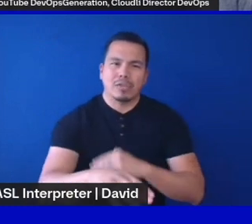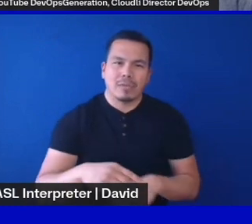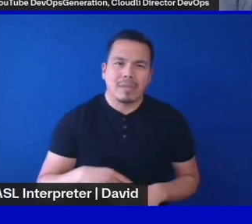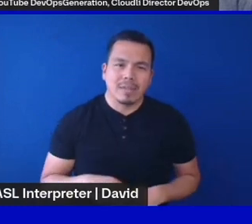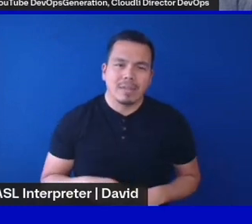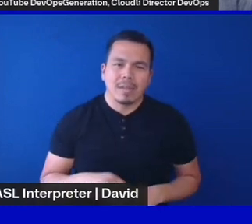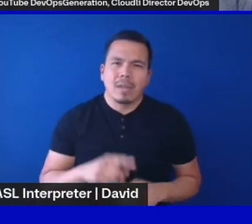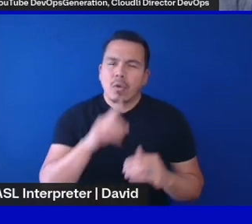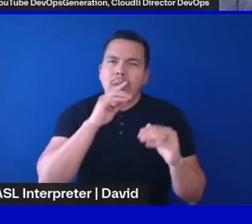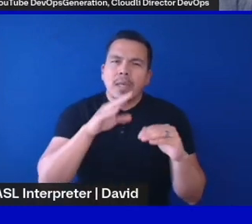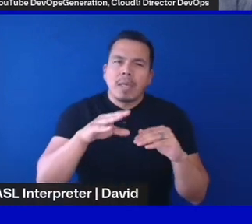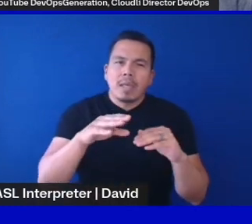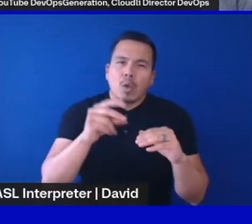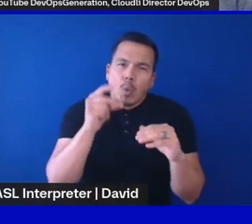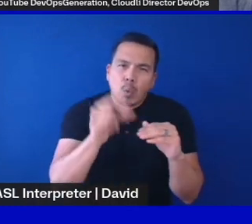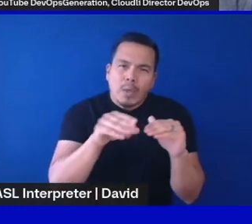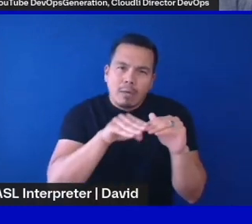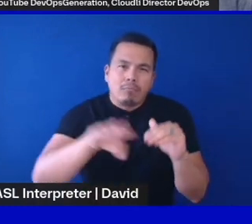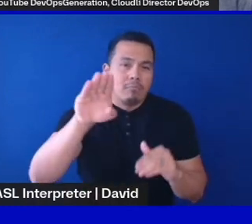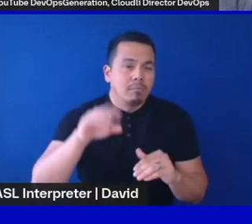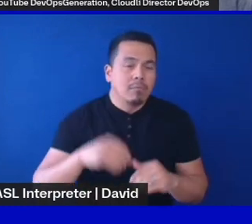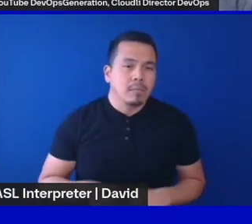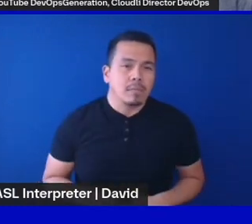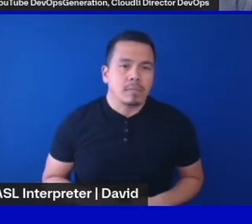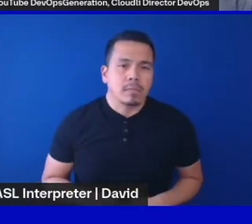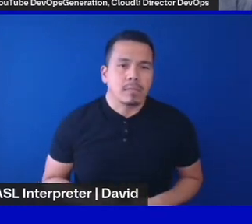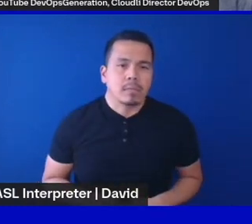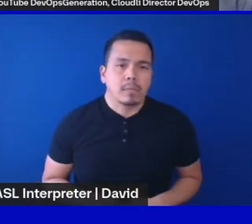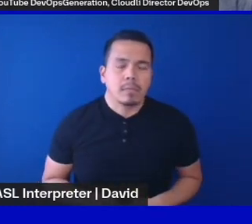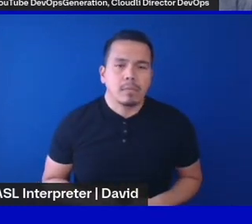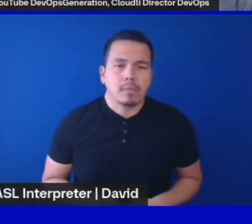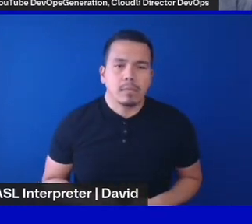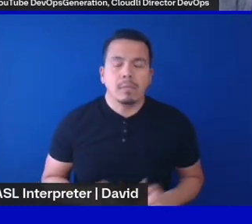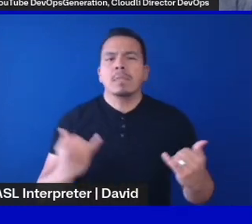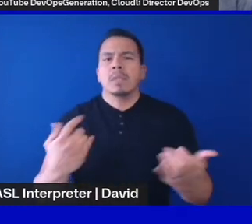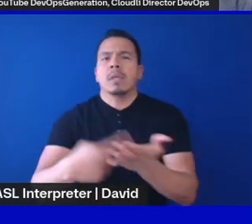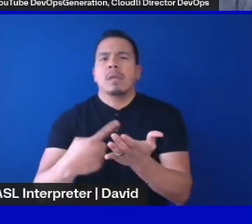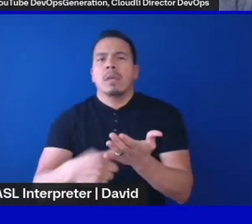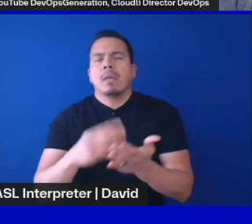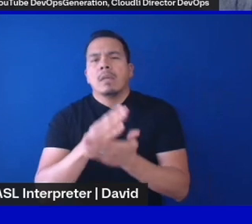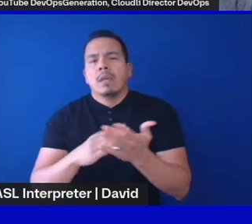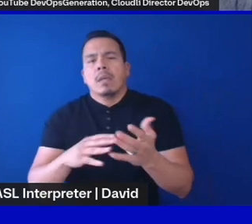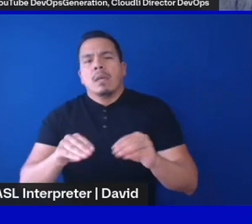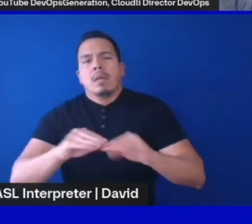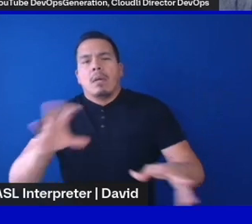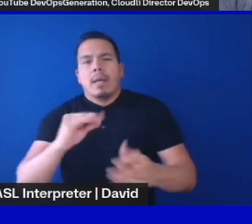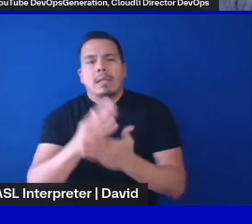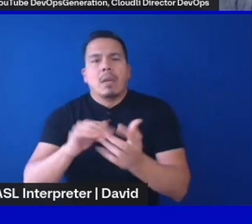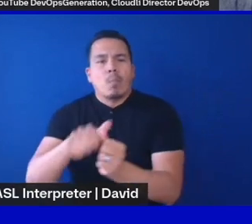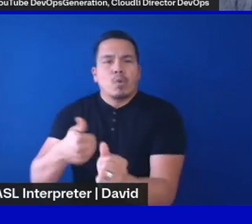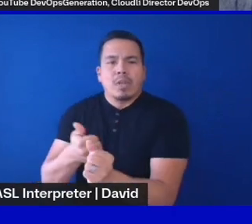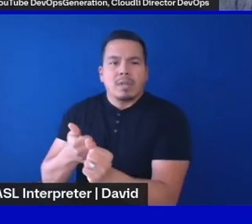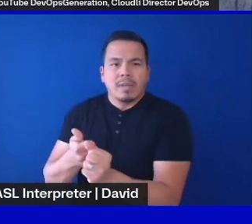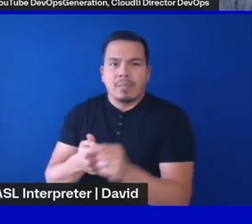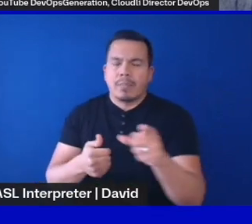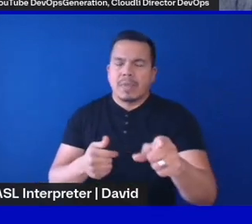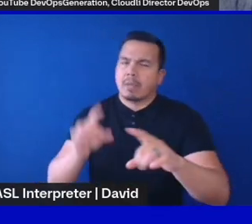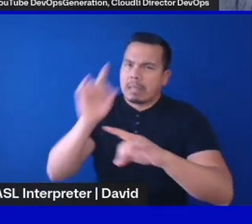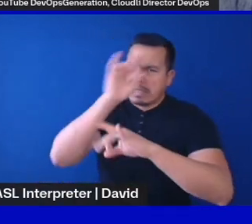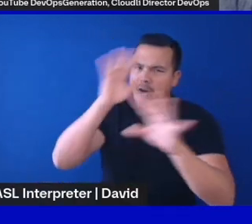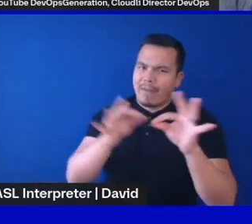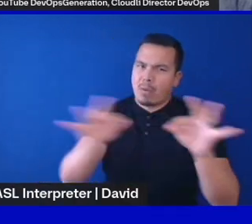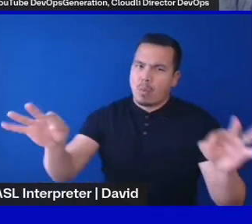Let's talk now about deployments and redundancy. So here's another terrifying quote I'll never